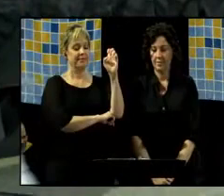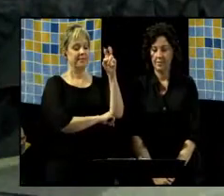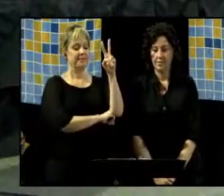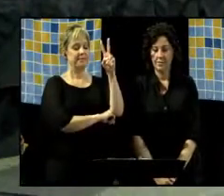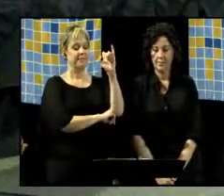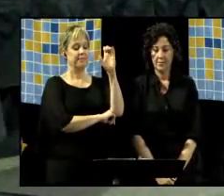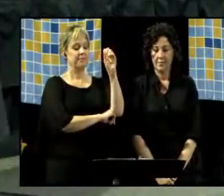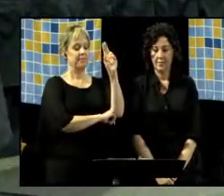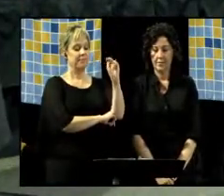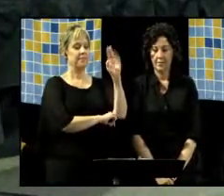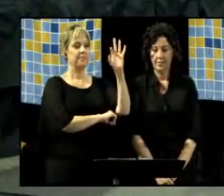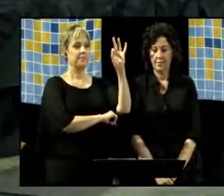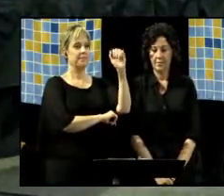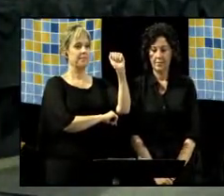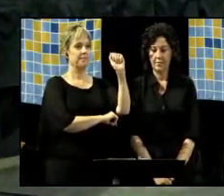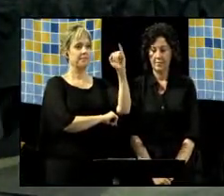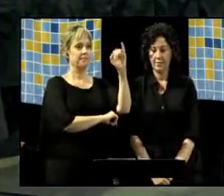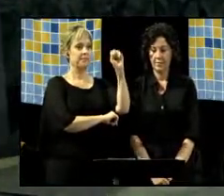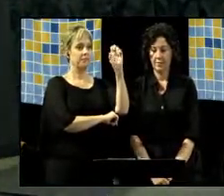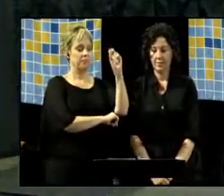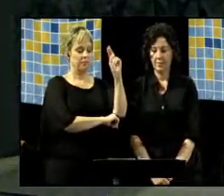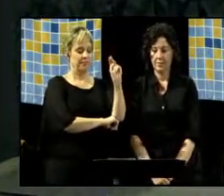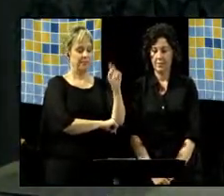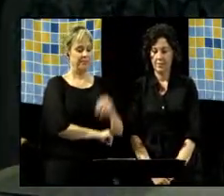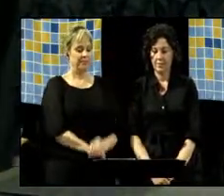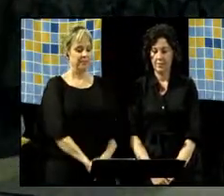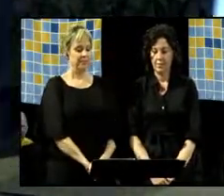Kevion Tyrell Faison.